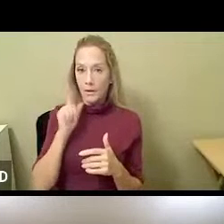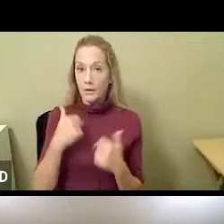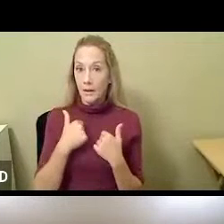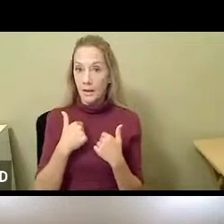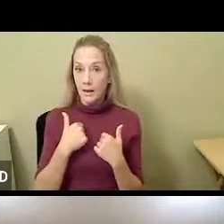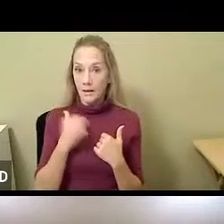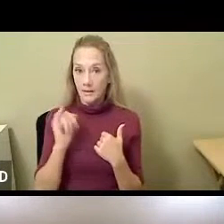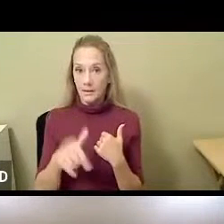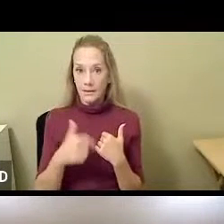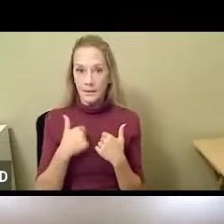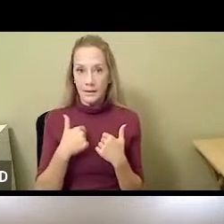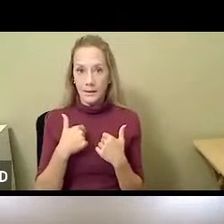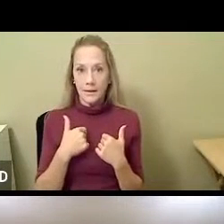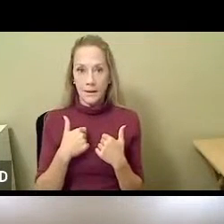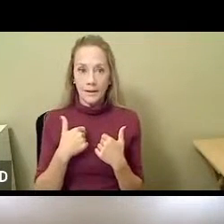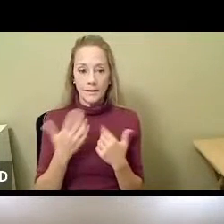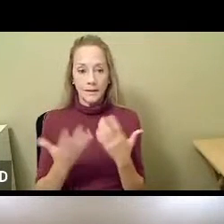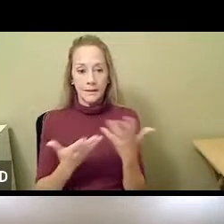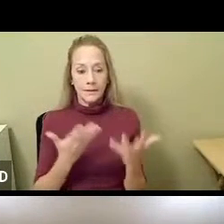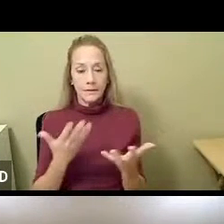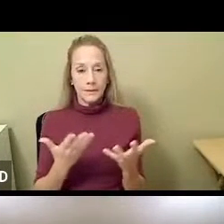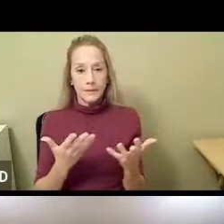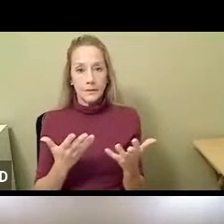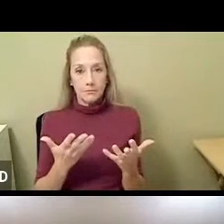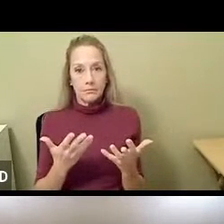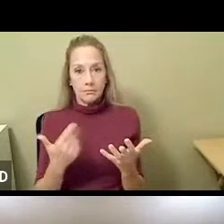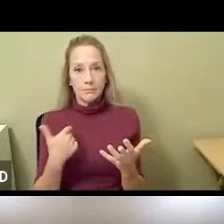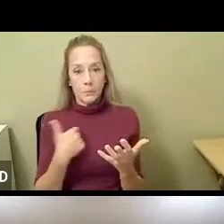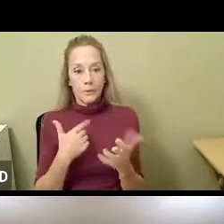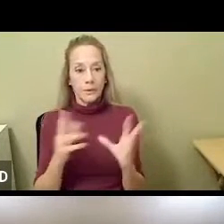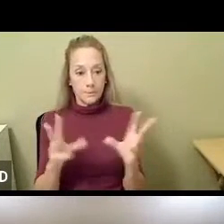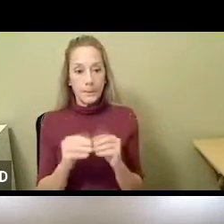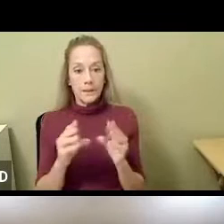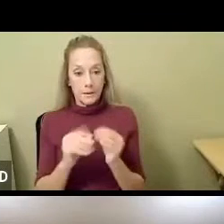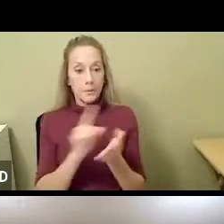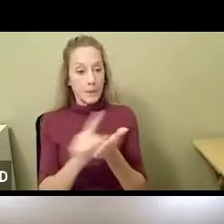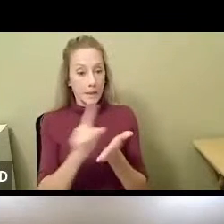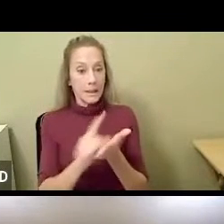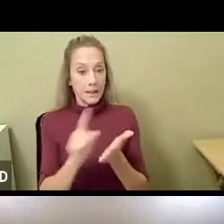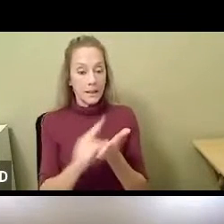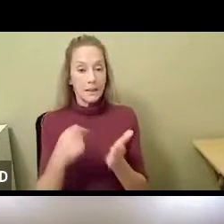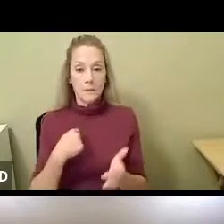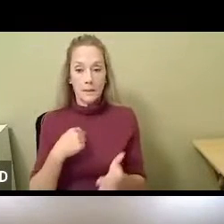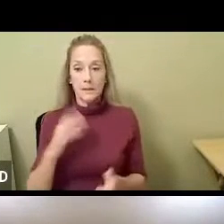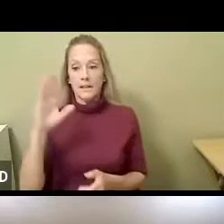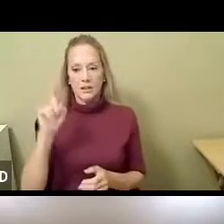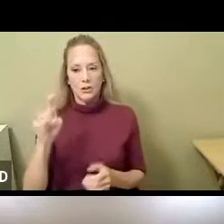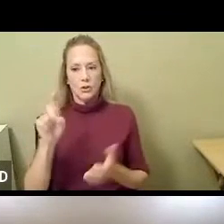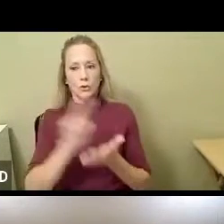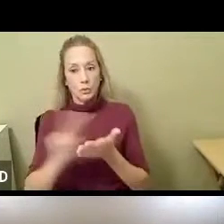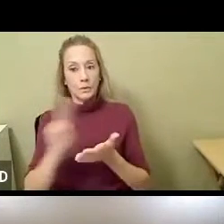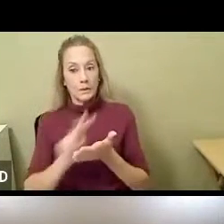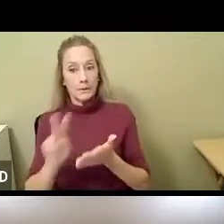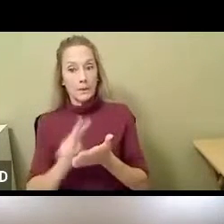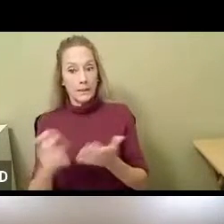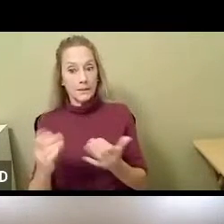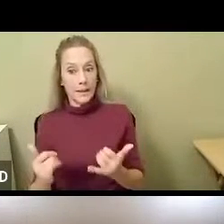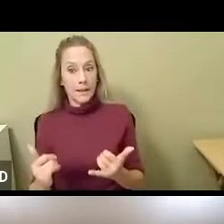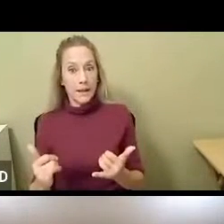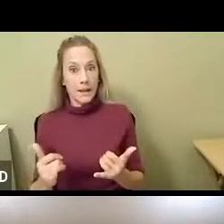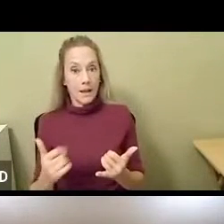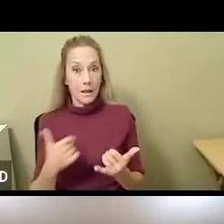one that, I've been I got us meeting every week, then I got us meeting every 2 weeks. And quite frankly, I